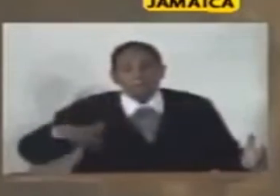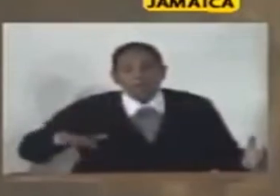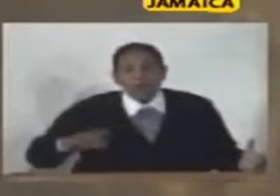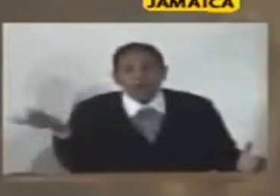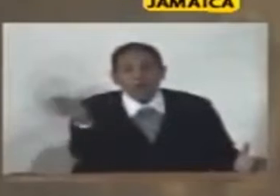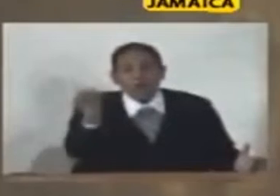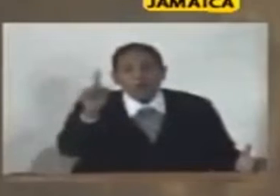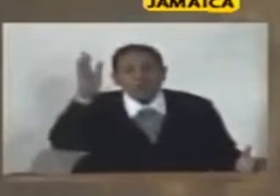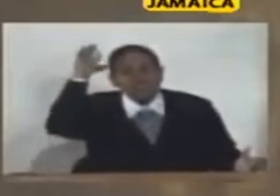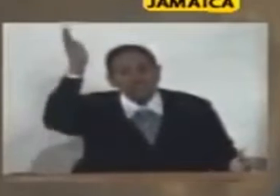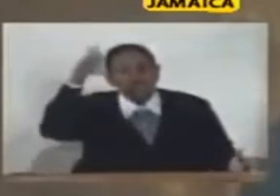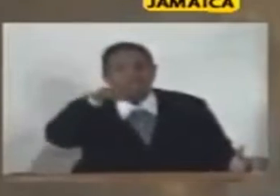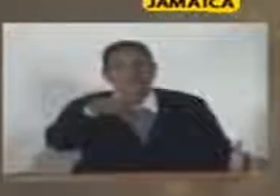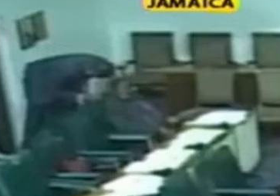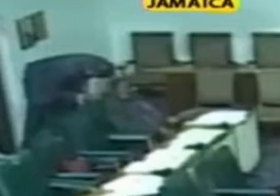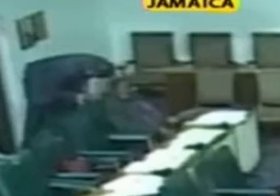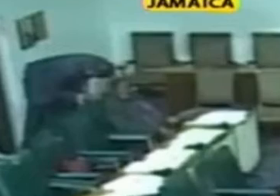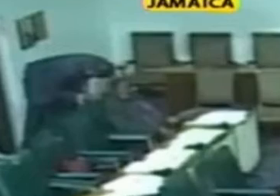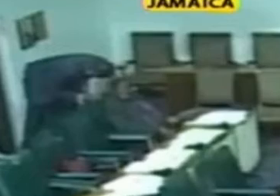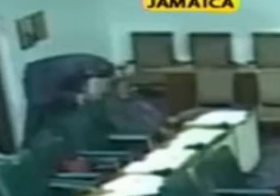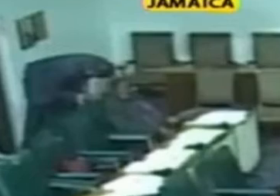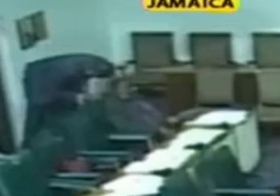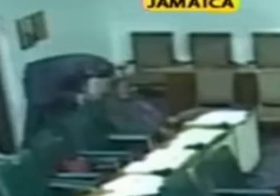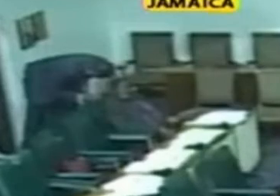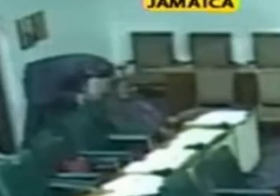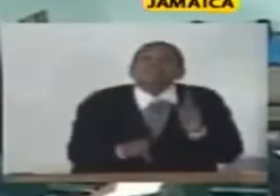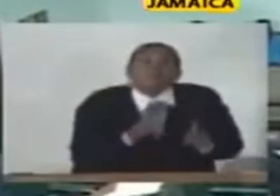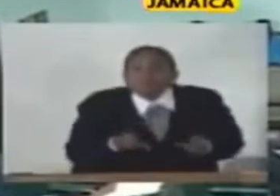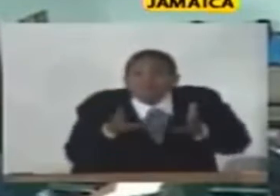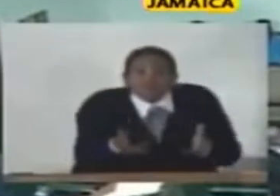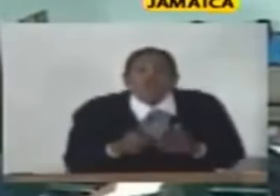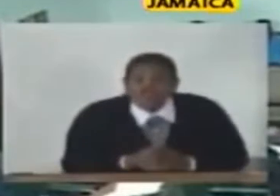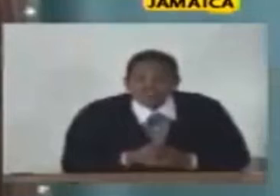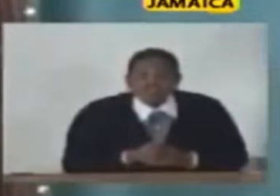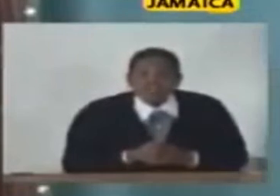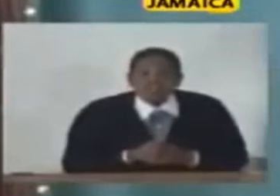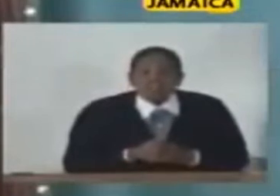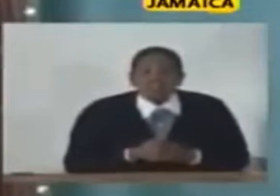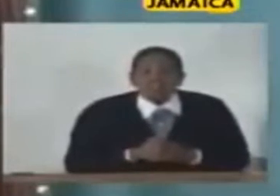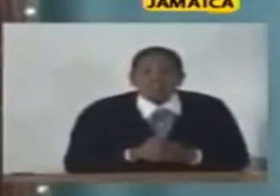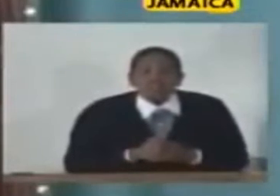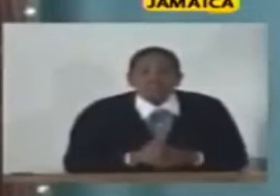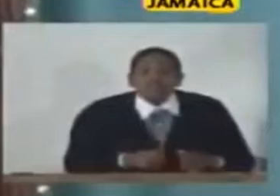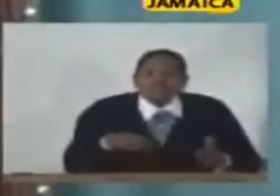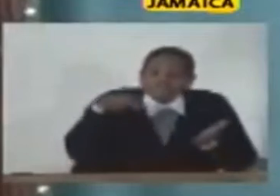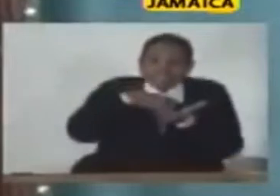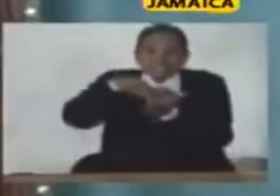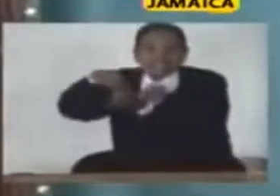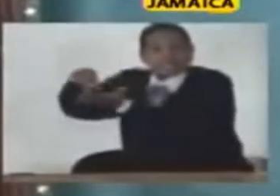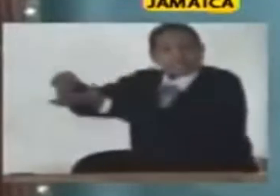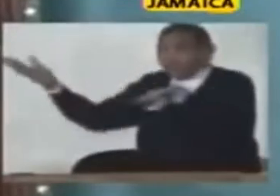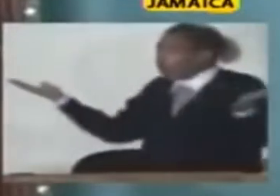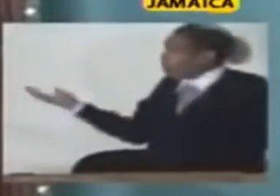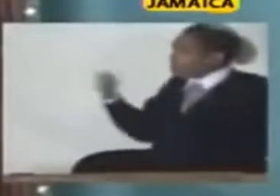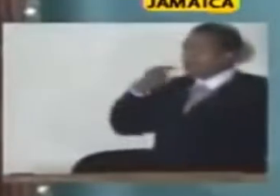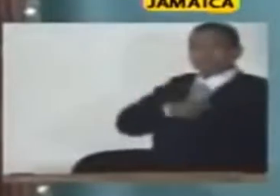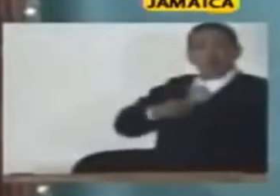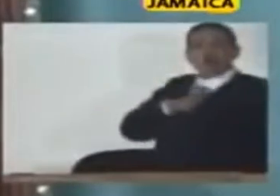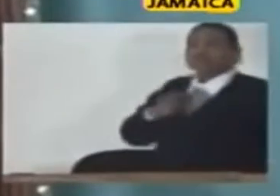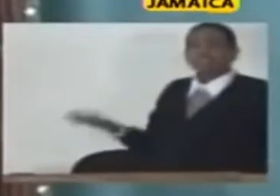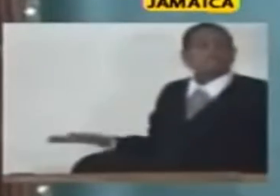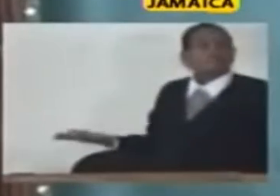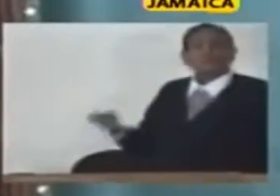Speaker, as if you are protecting anybody. With the Speaker determined to move on, Leader of Government Business in the House, Carl